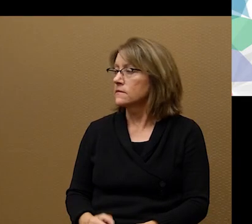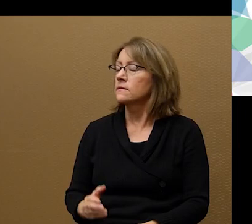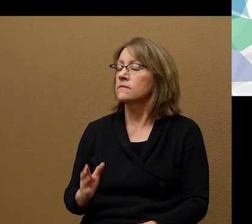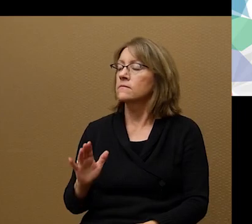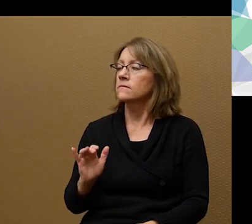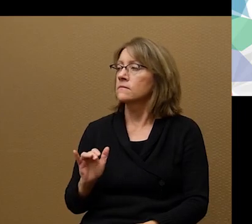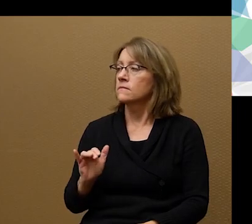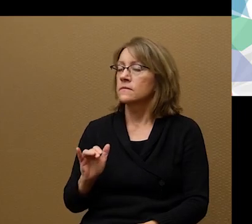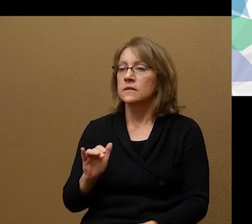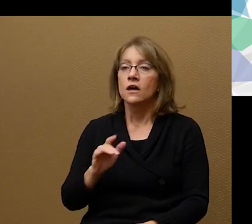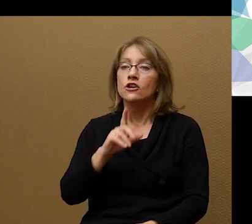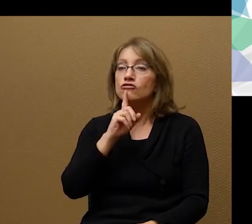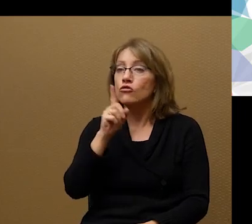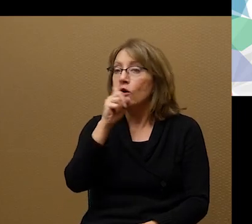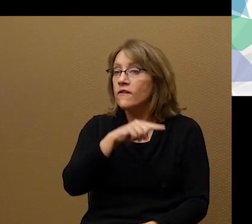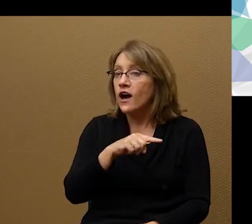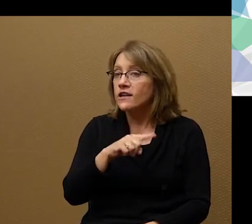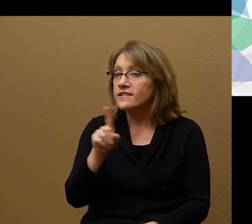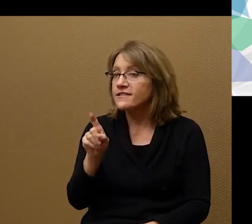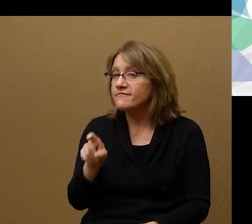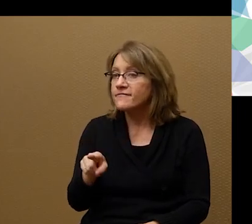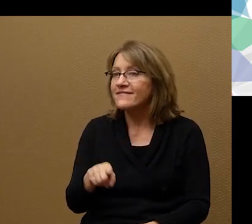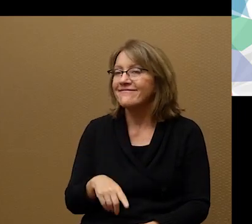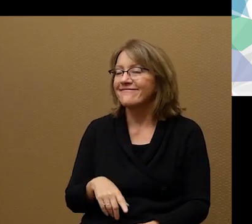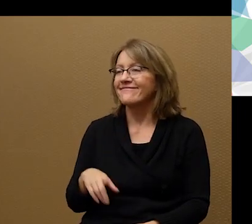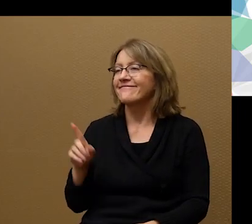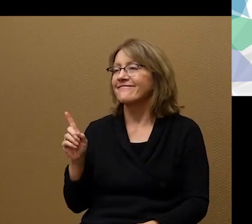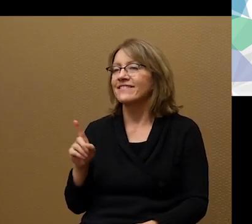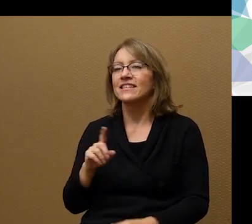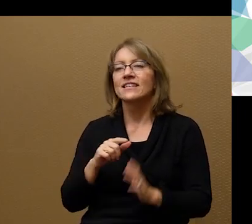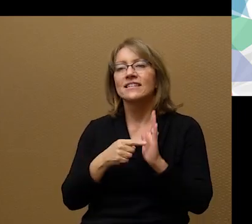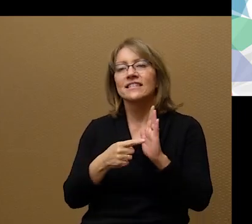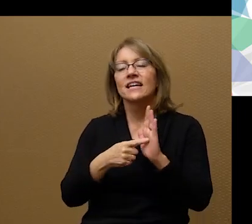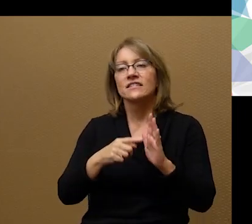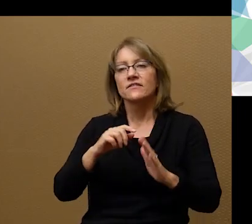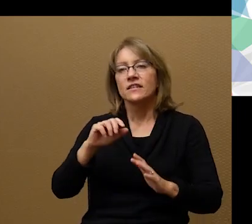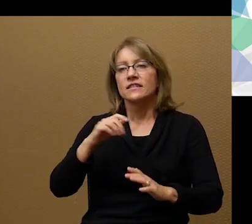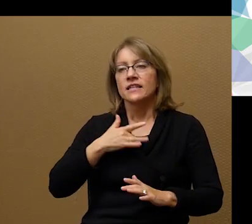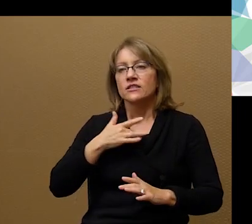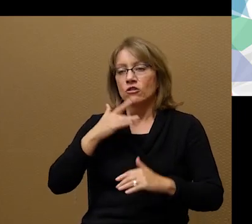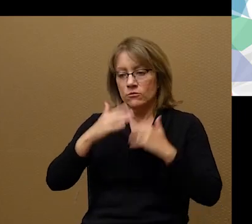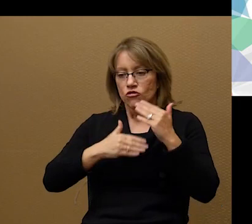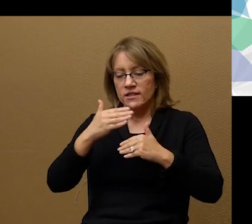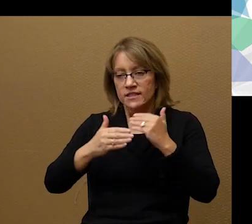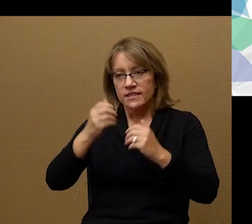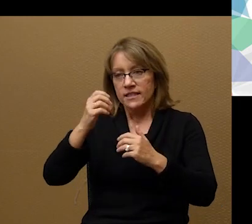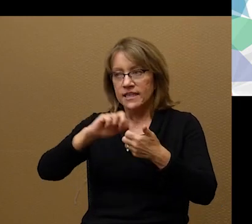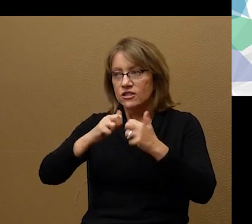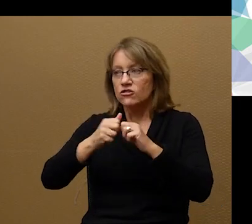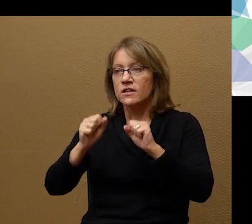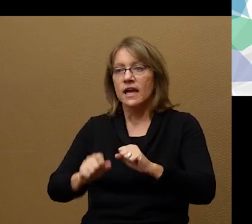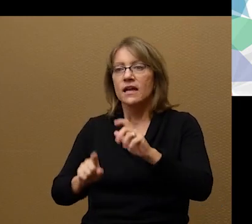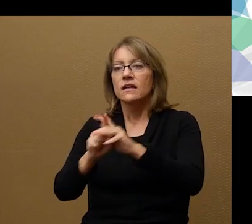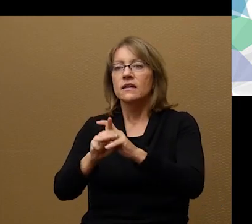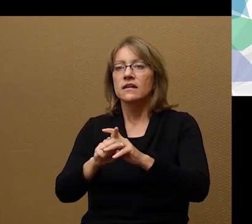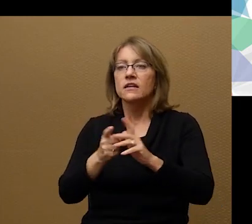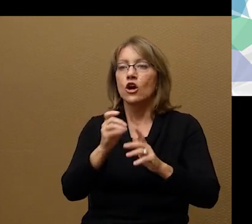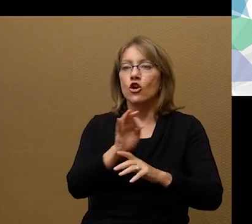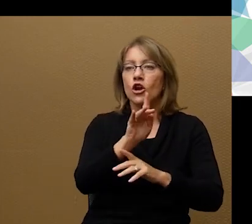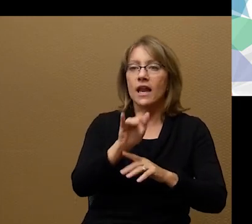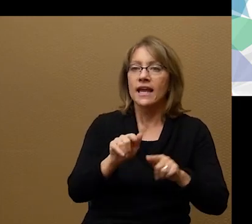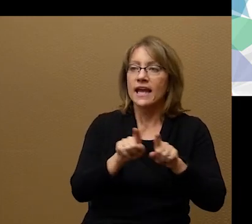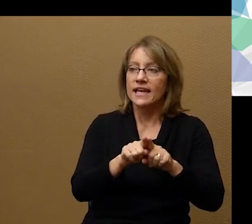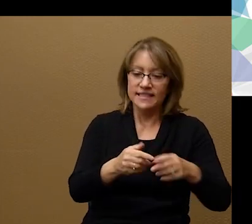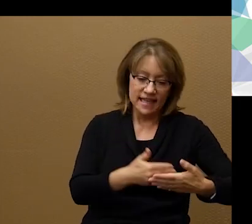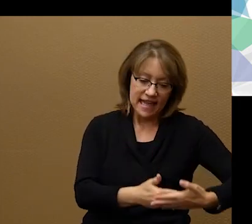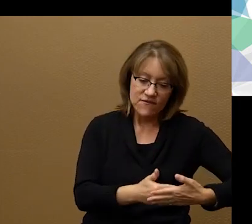Okay. True or false? Signs of sensory processing issues can appear as early as infant or